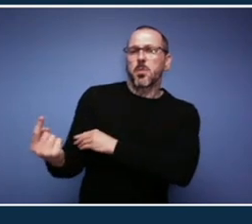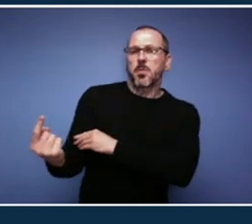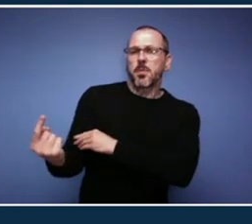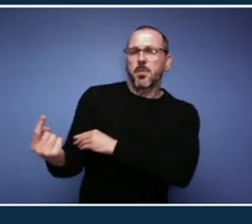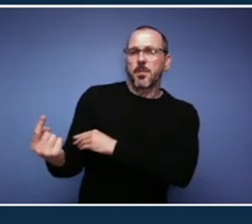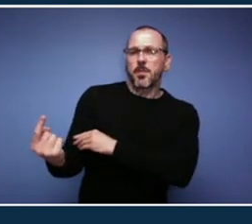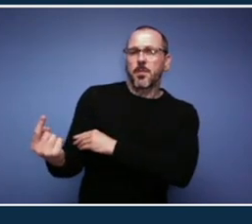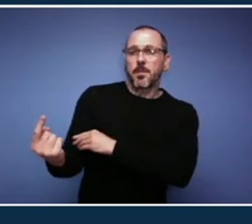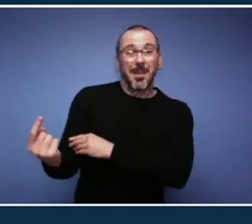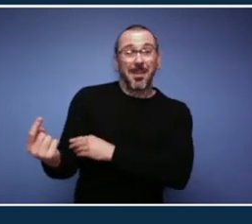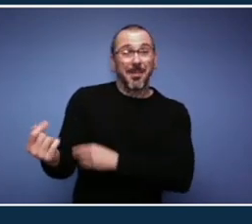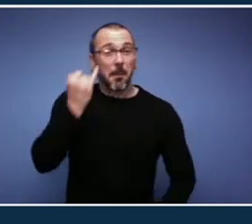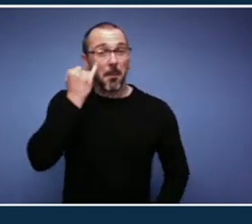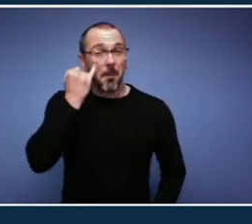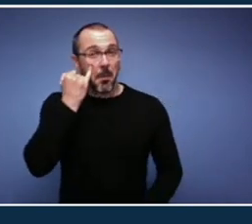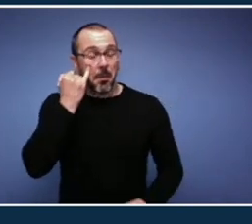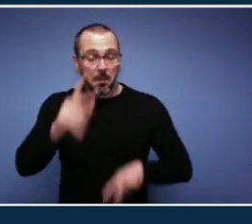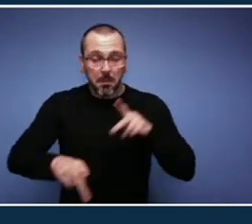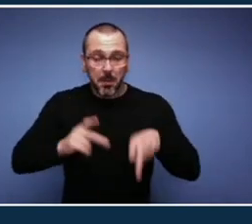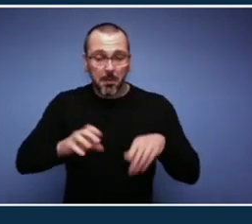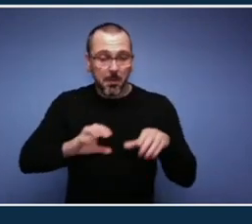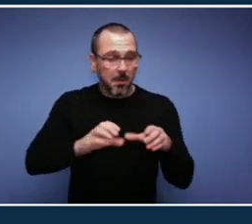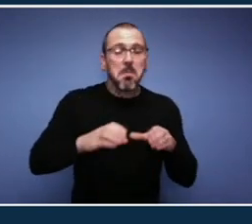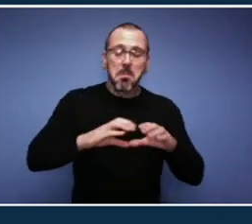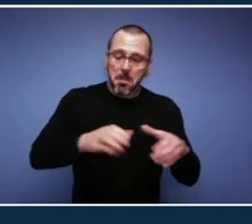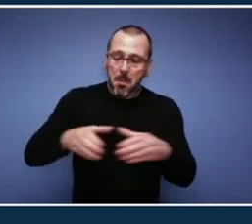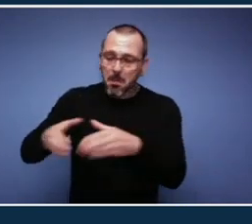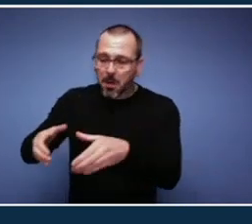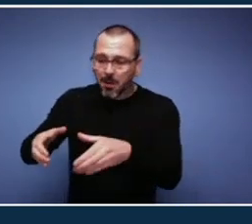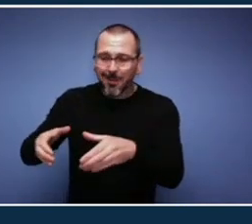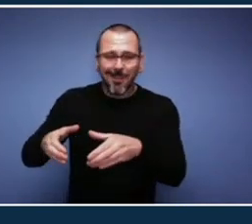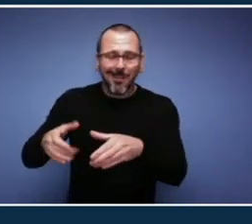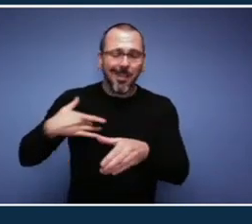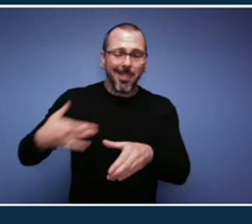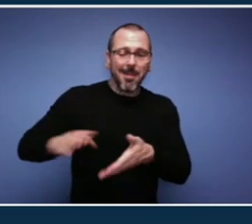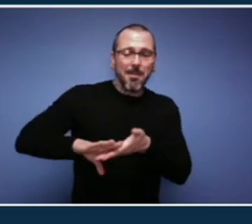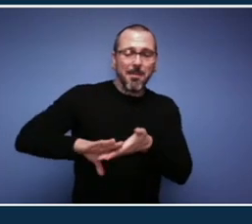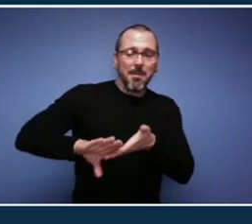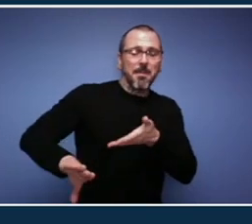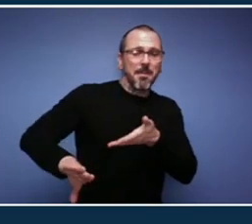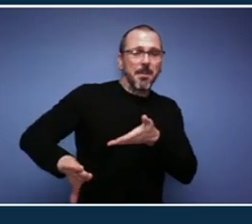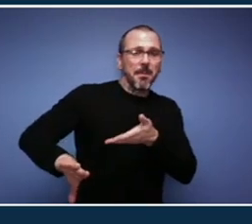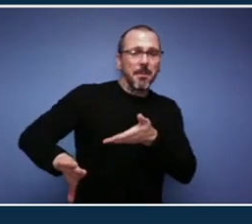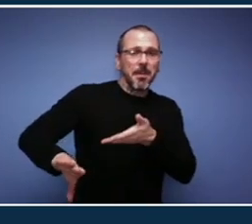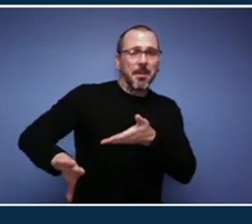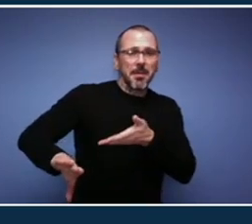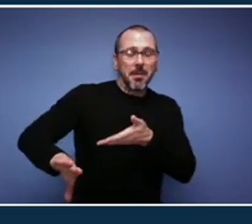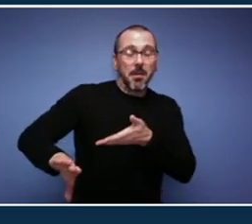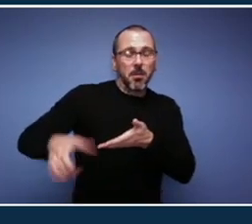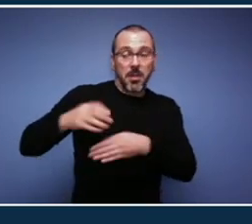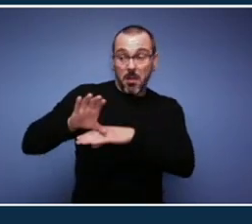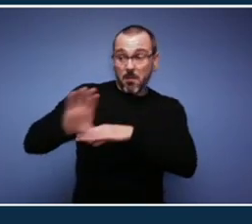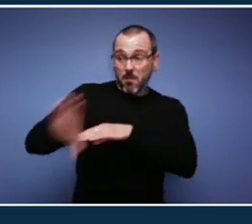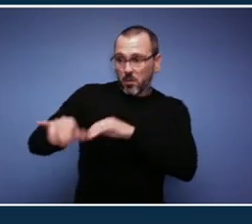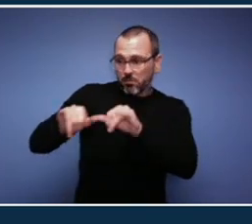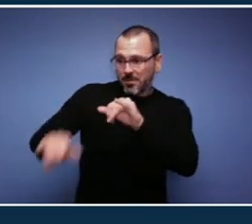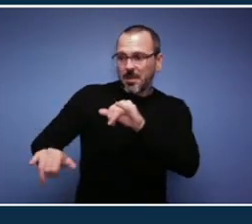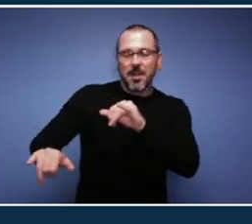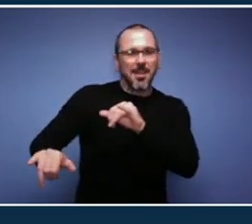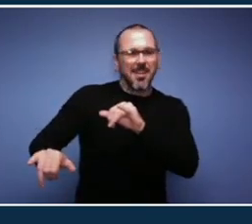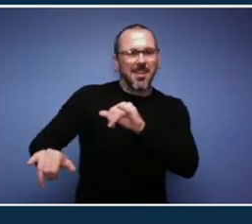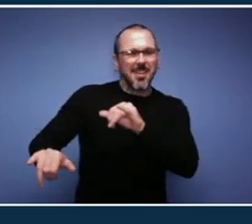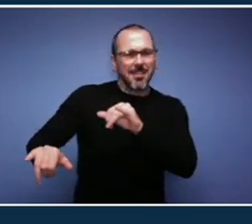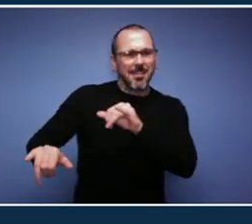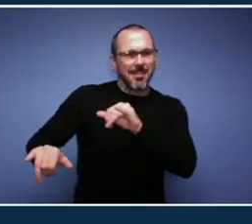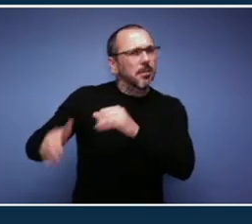to discrimination. It's also been described as warehousing of people, where you treat Yes. people as objects or